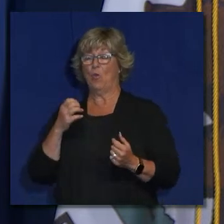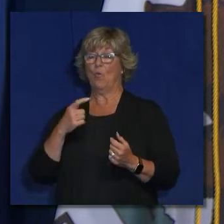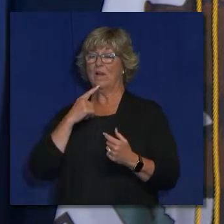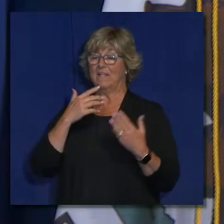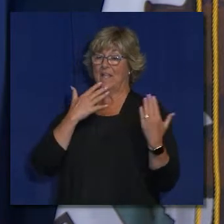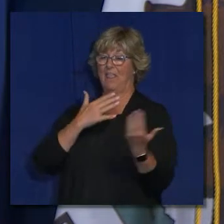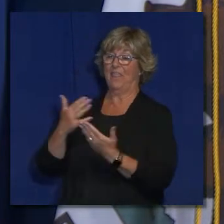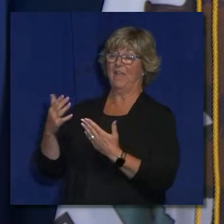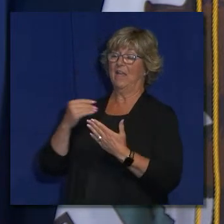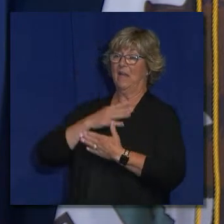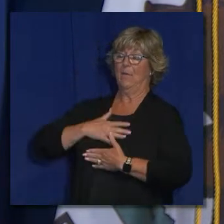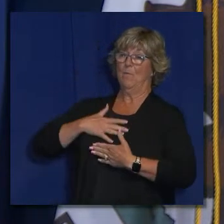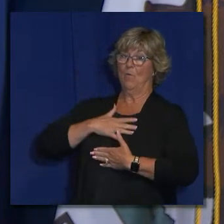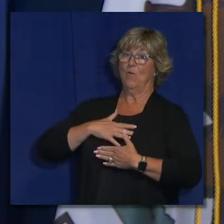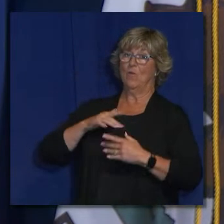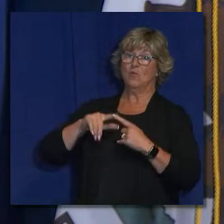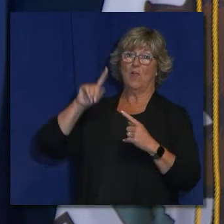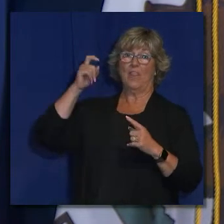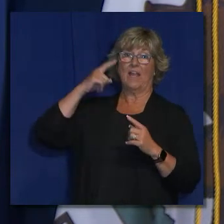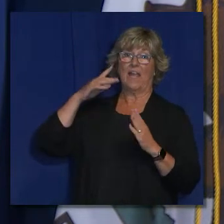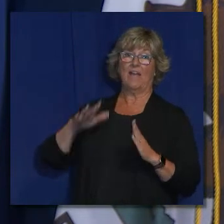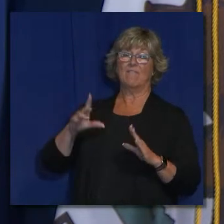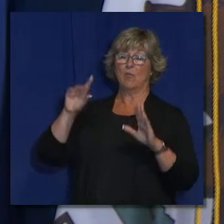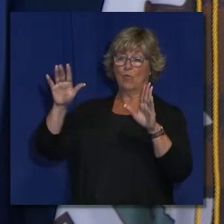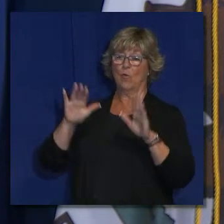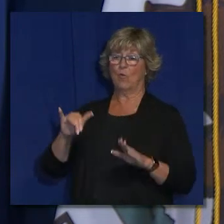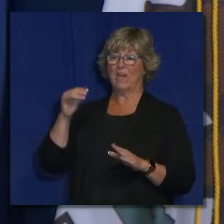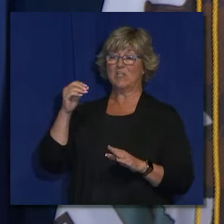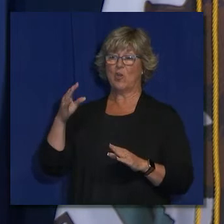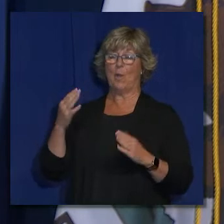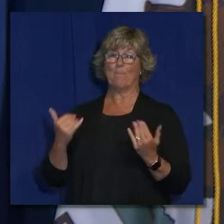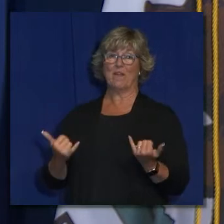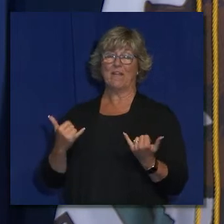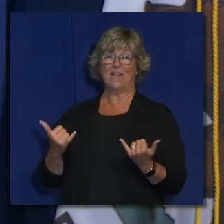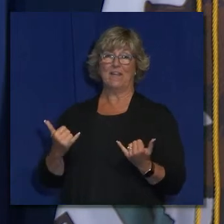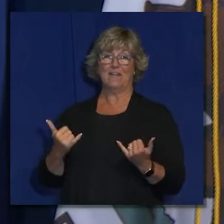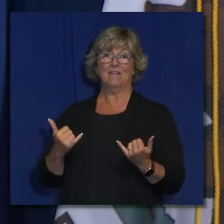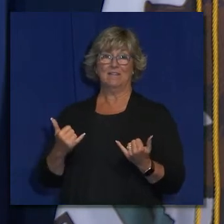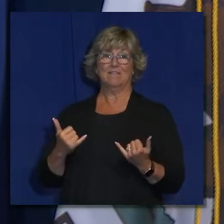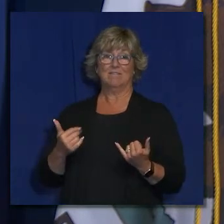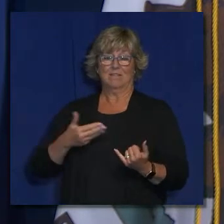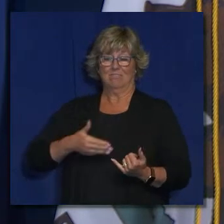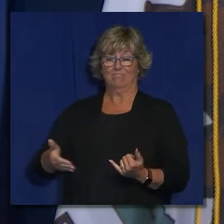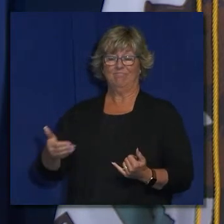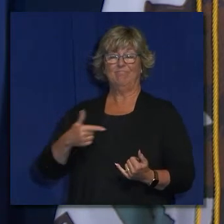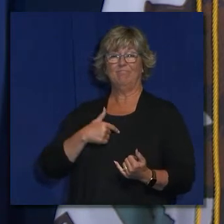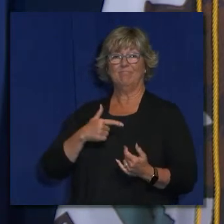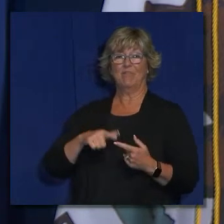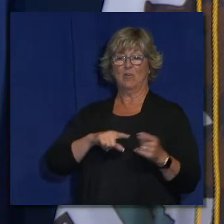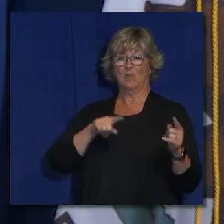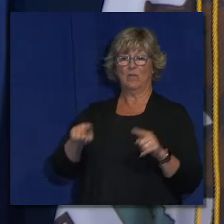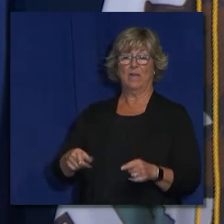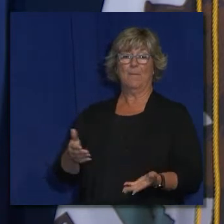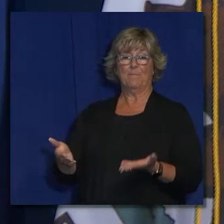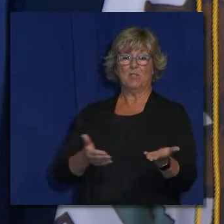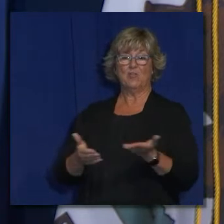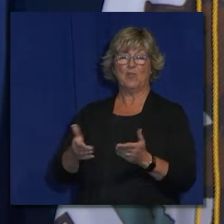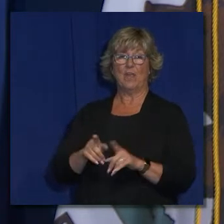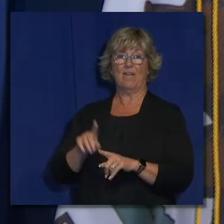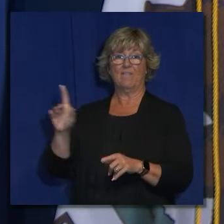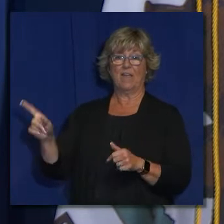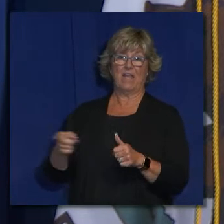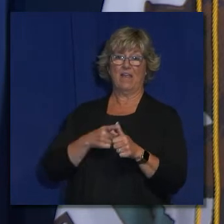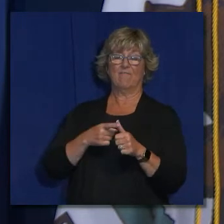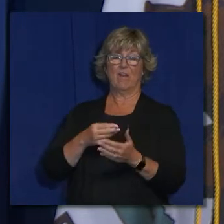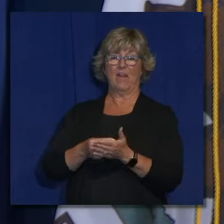special thanks and appreciation to the governor, who did a great job today, for extending me the opportunity to serve as his